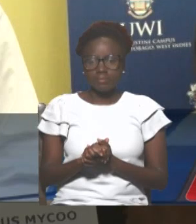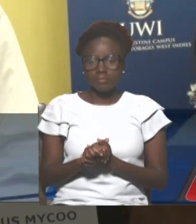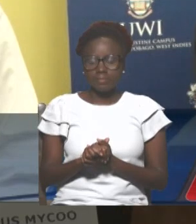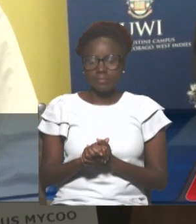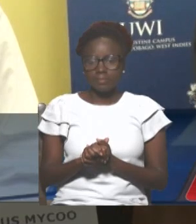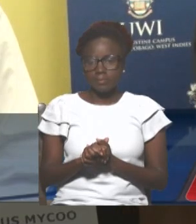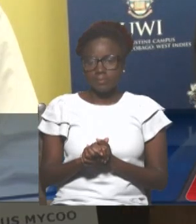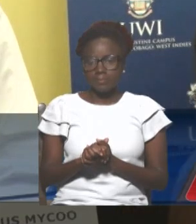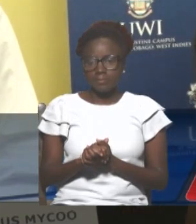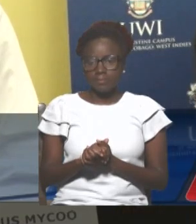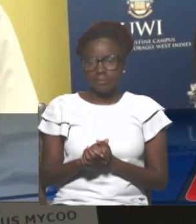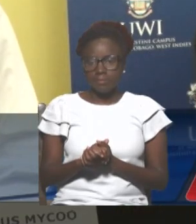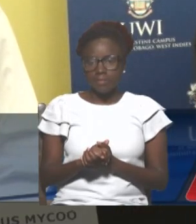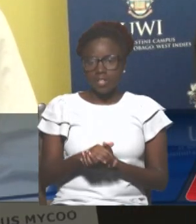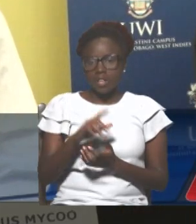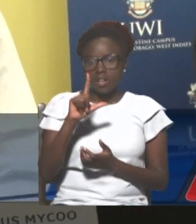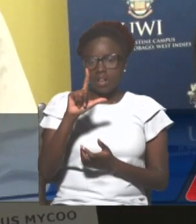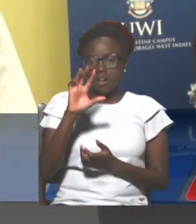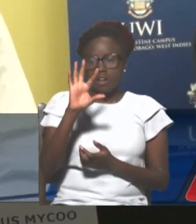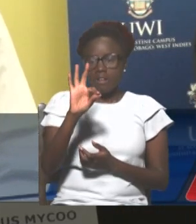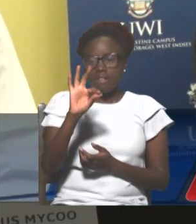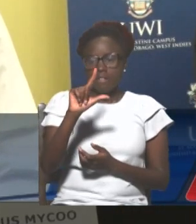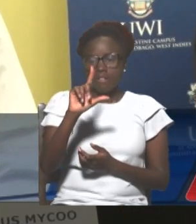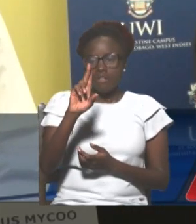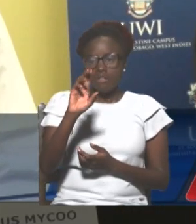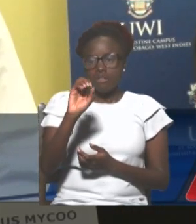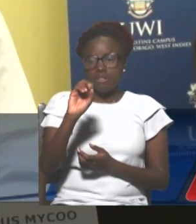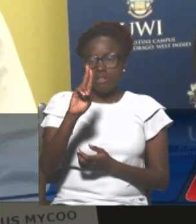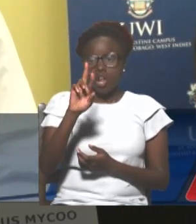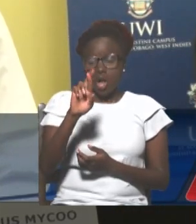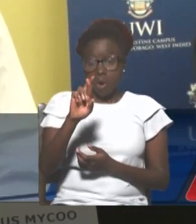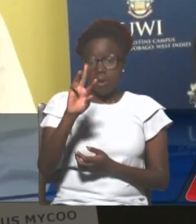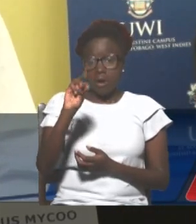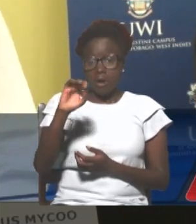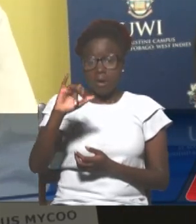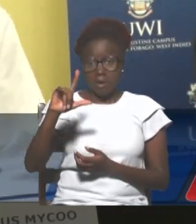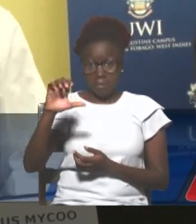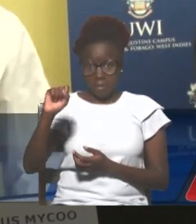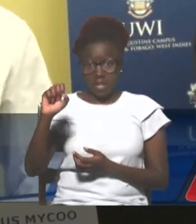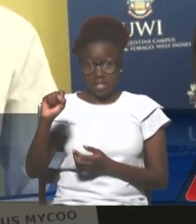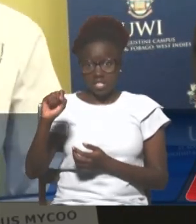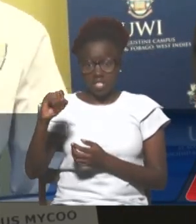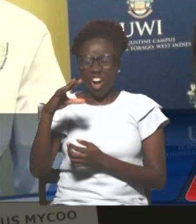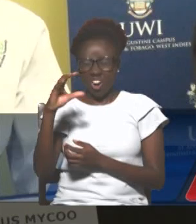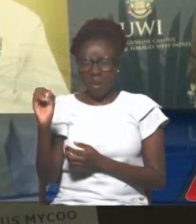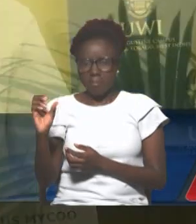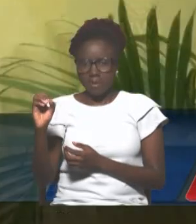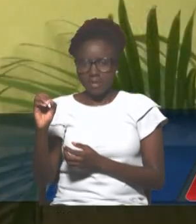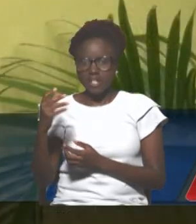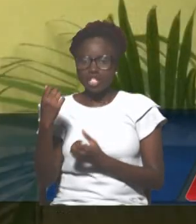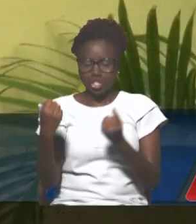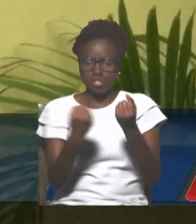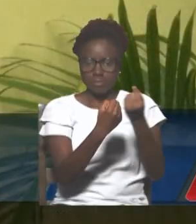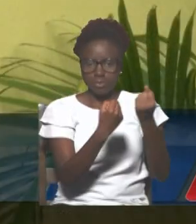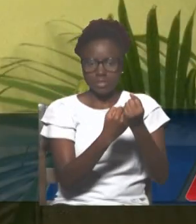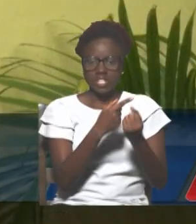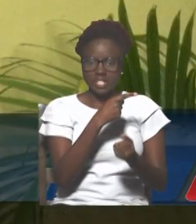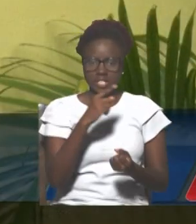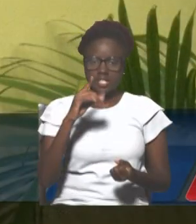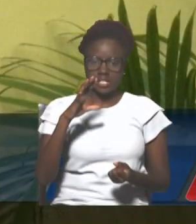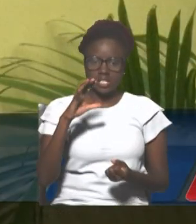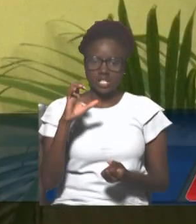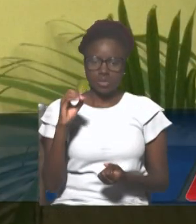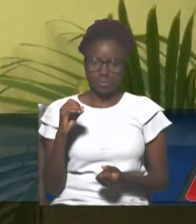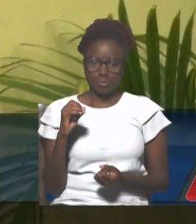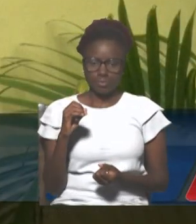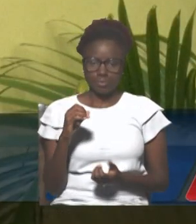Officer of the National Flour Mills, Ian Mitchell, affirmed the stance of the company in supporting initiatives such as this. We see our role